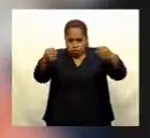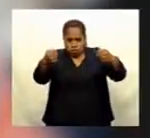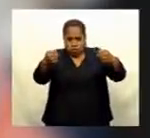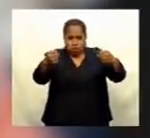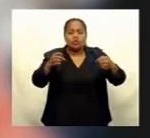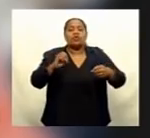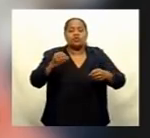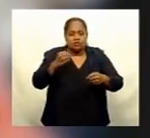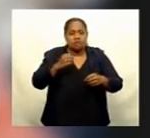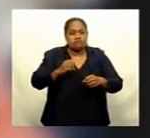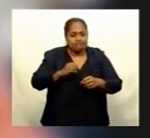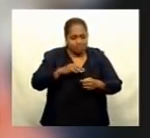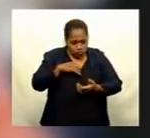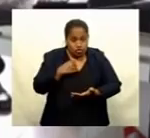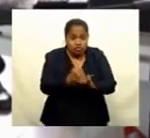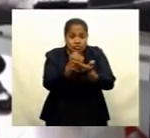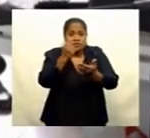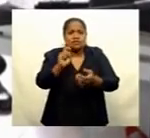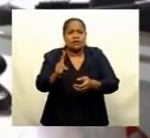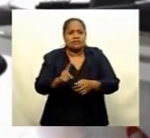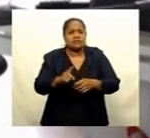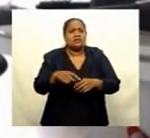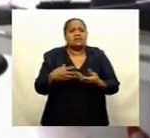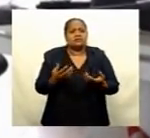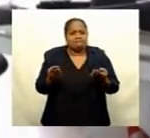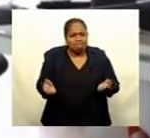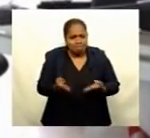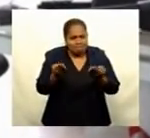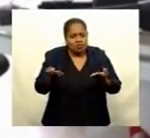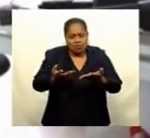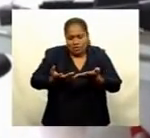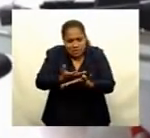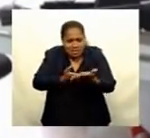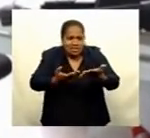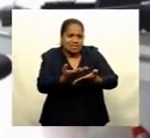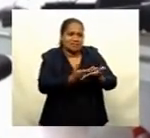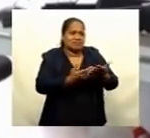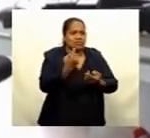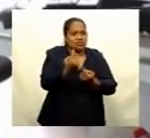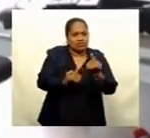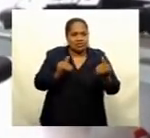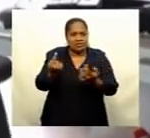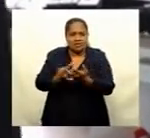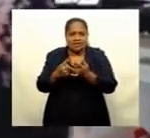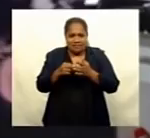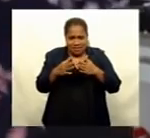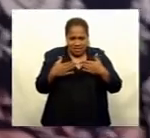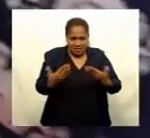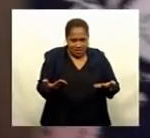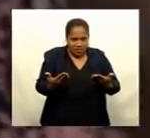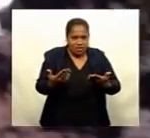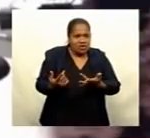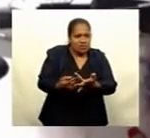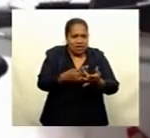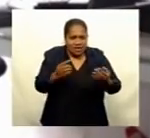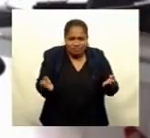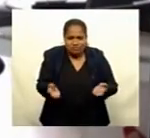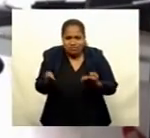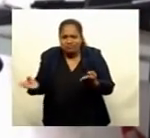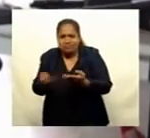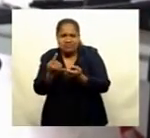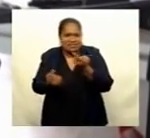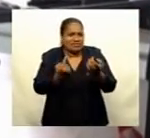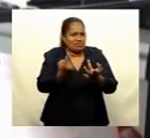constant reassurance is what media teams are discussing with each other right now, keeping each other's spirits high, because